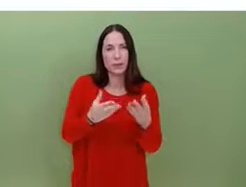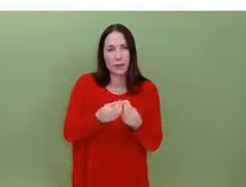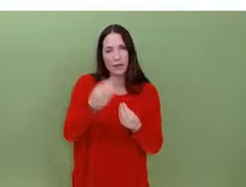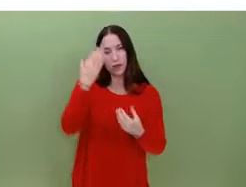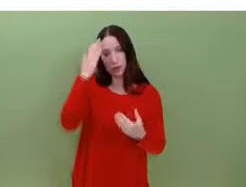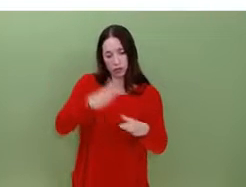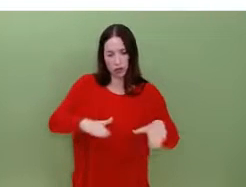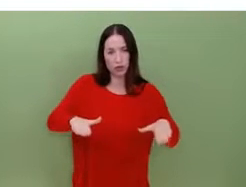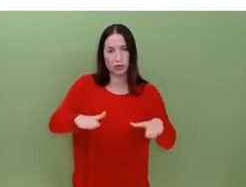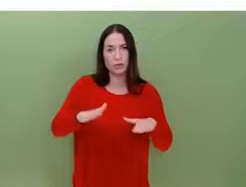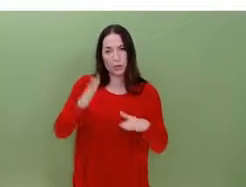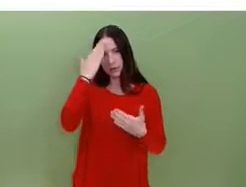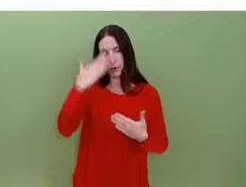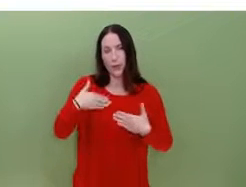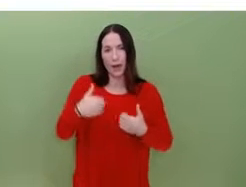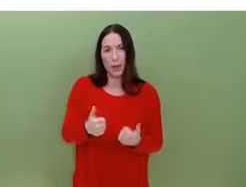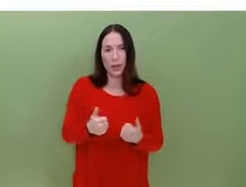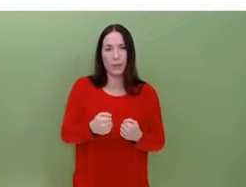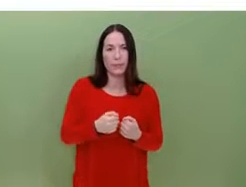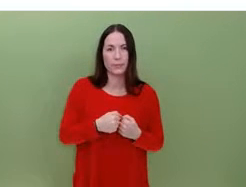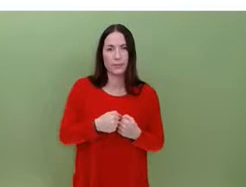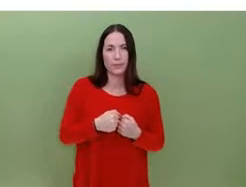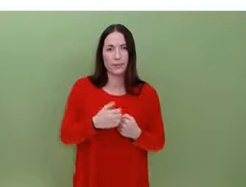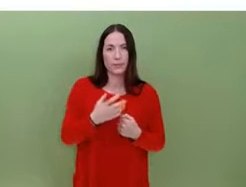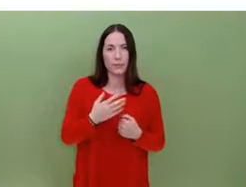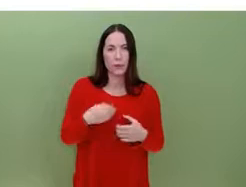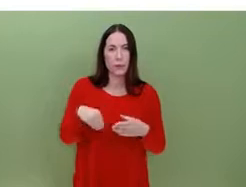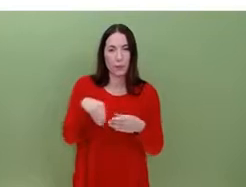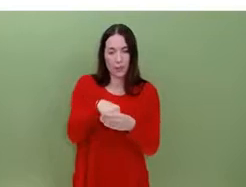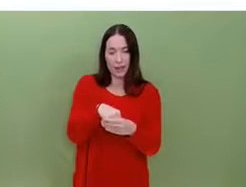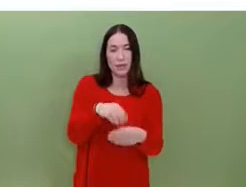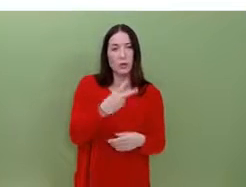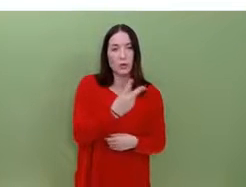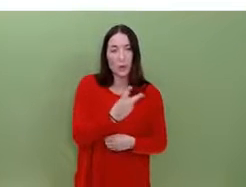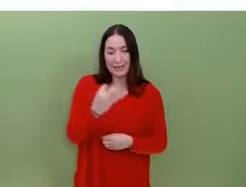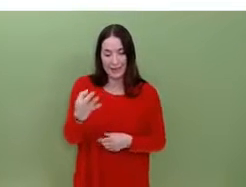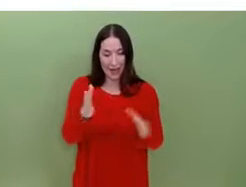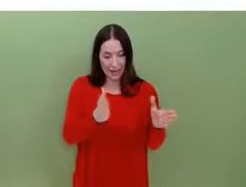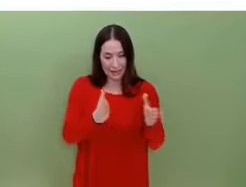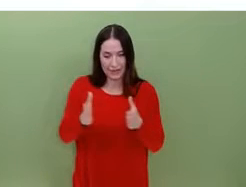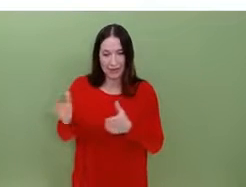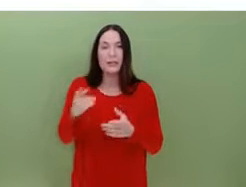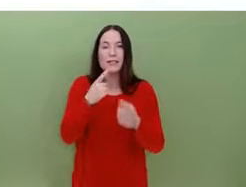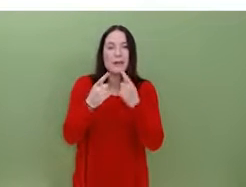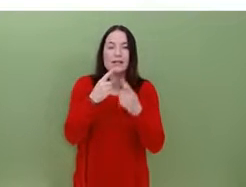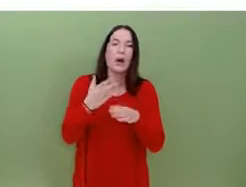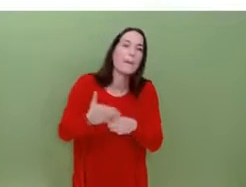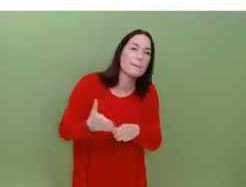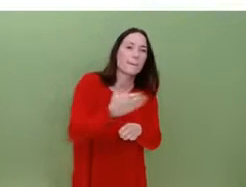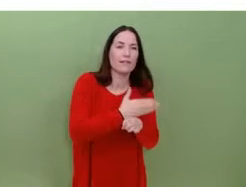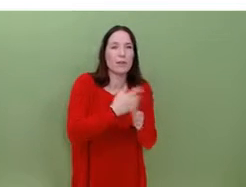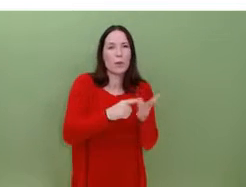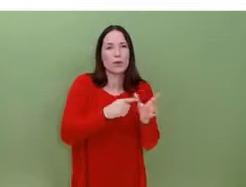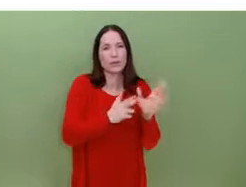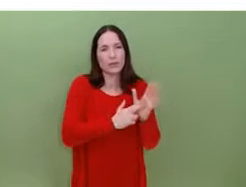response. There are 28 that have data before January